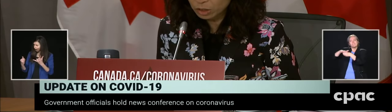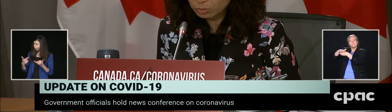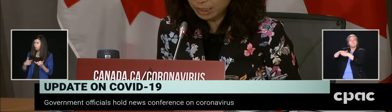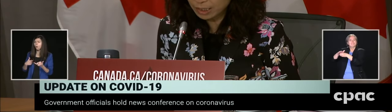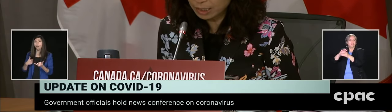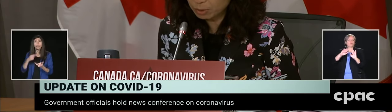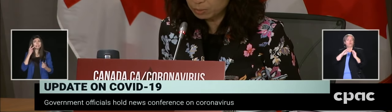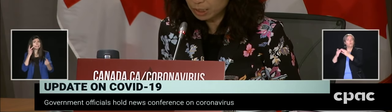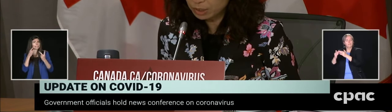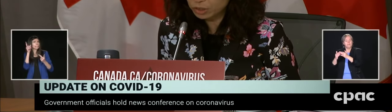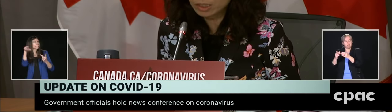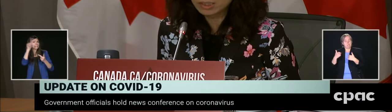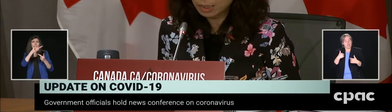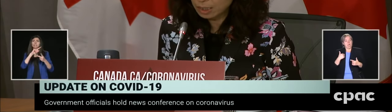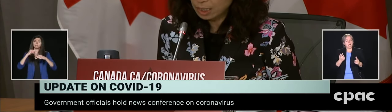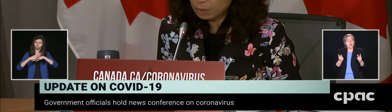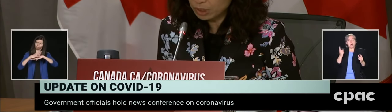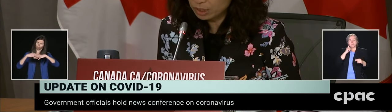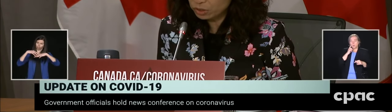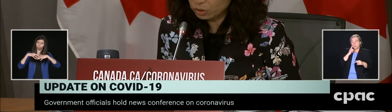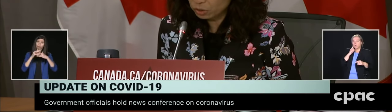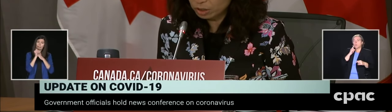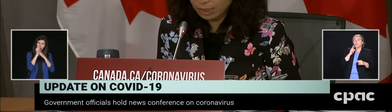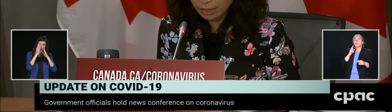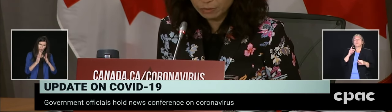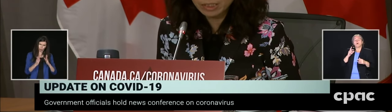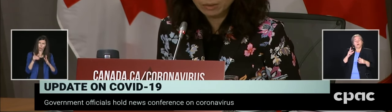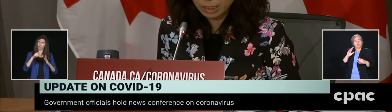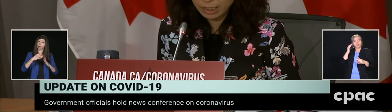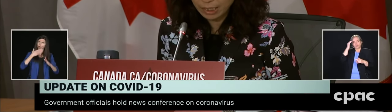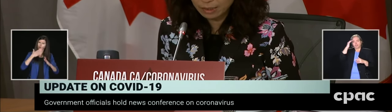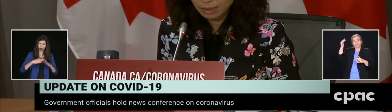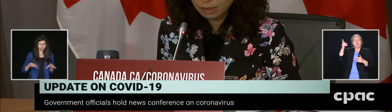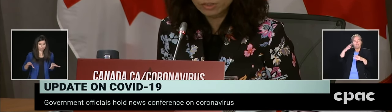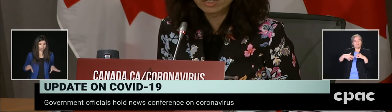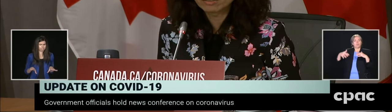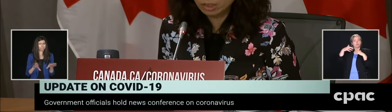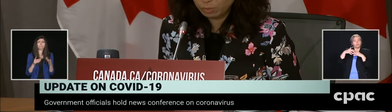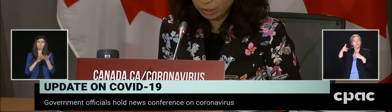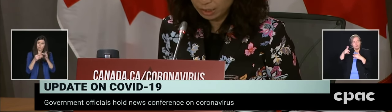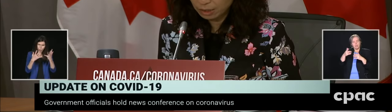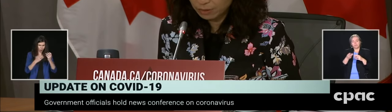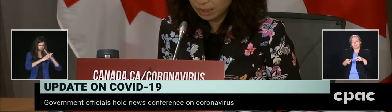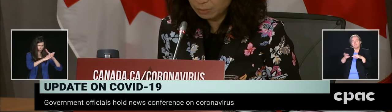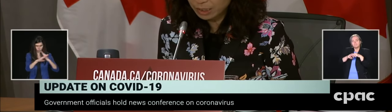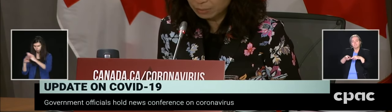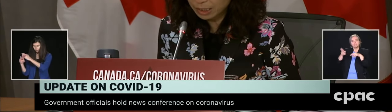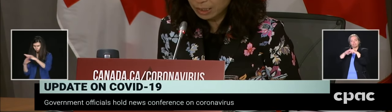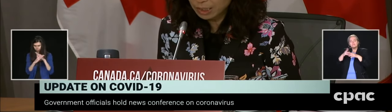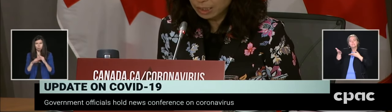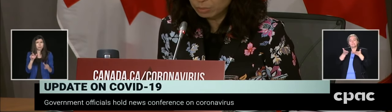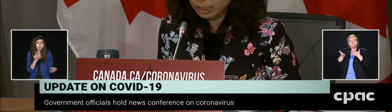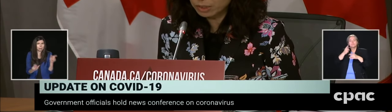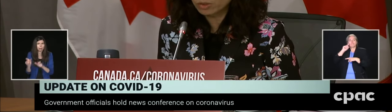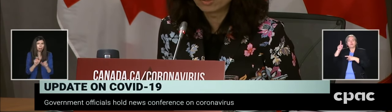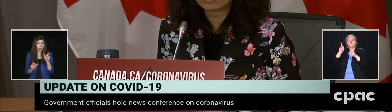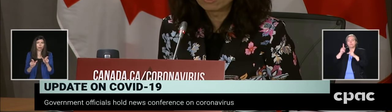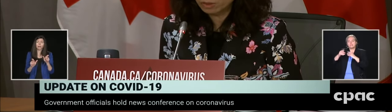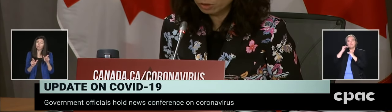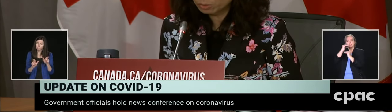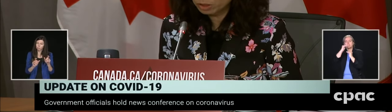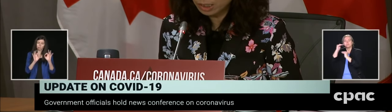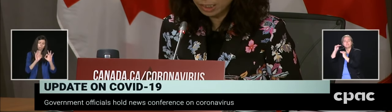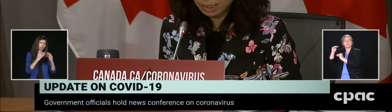taking to protect their populations, and we need to all do everything we can to slow the spread of this epidemic and protect